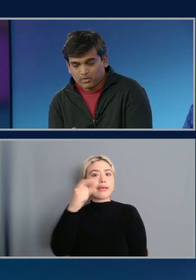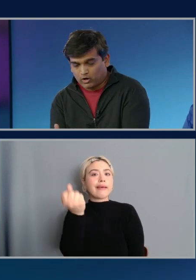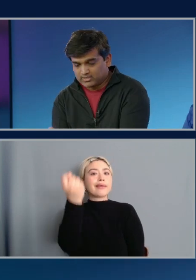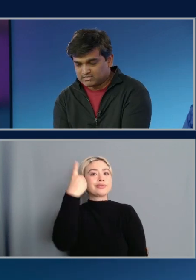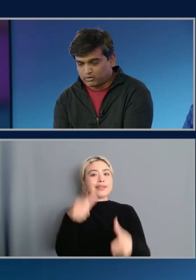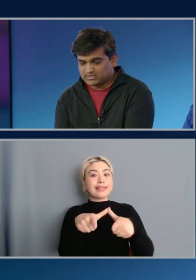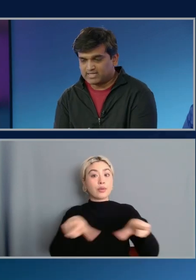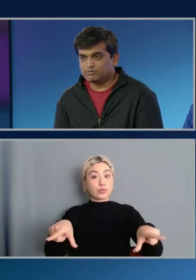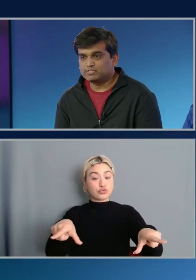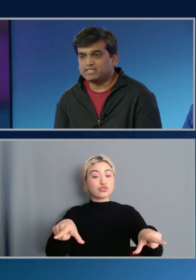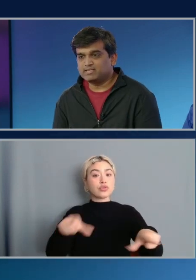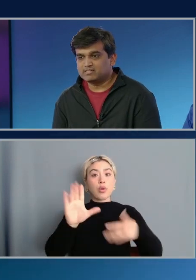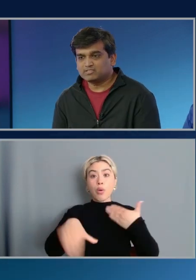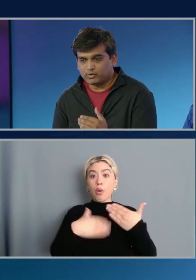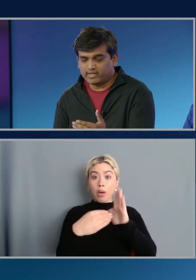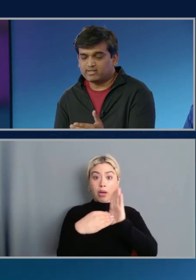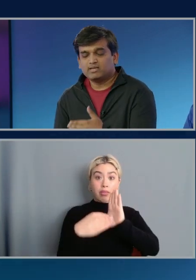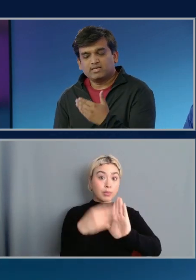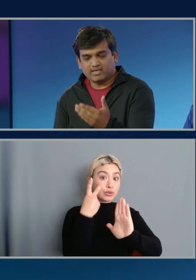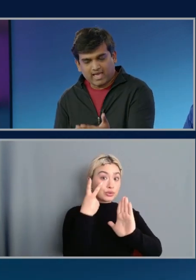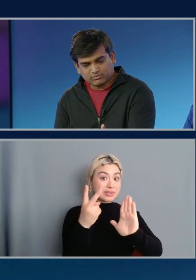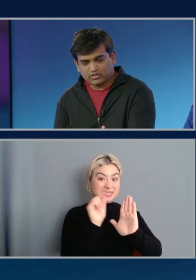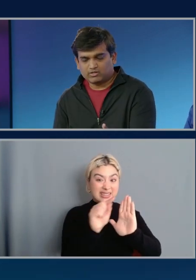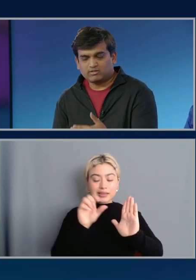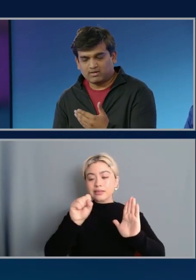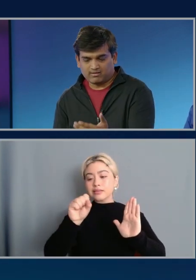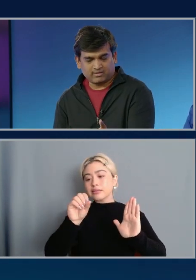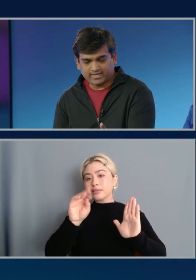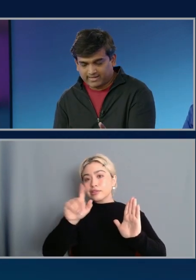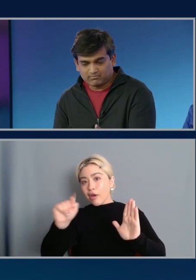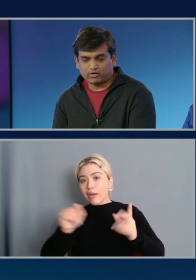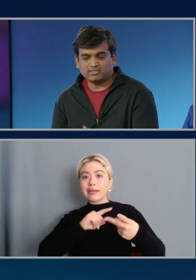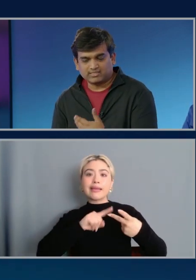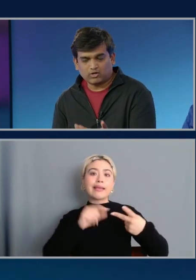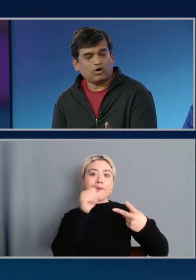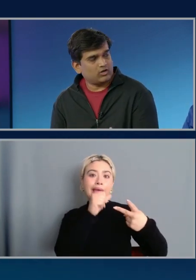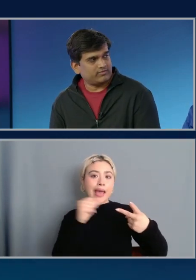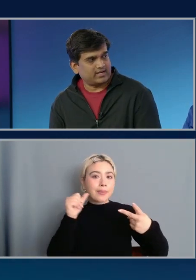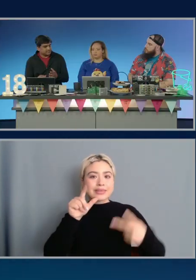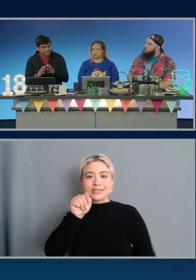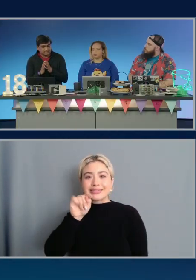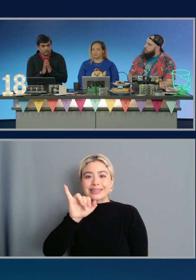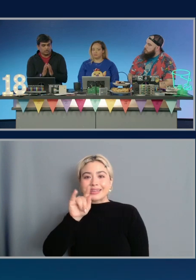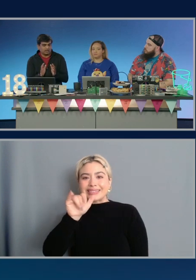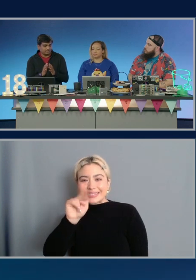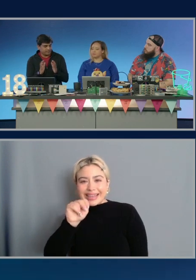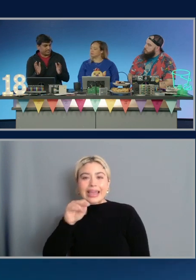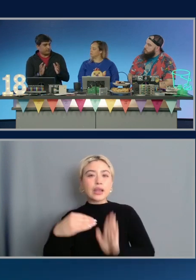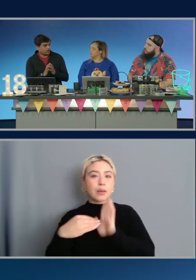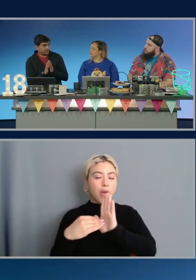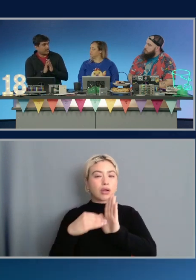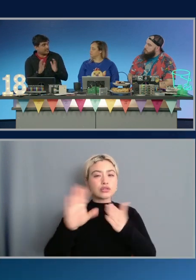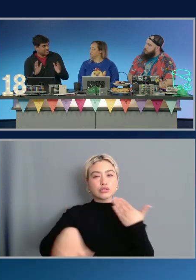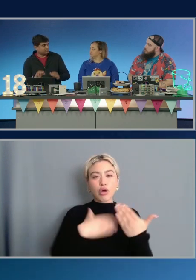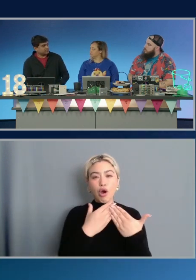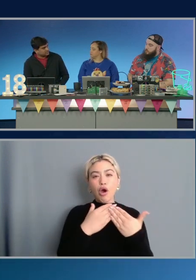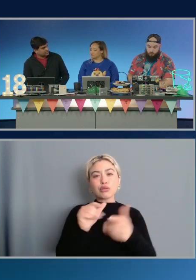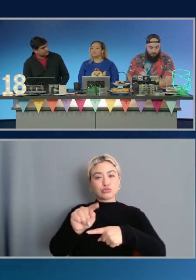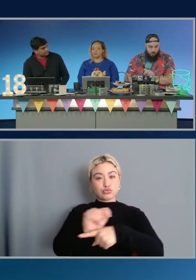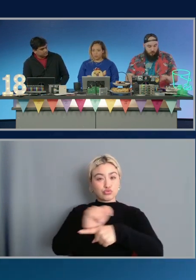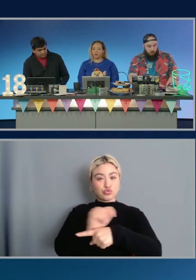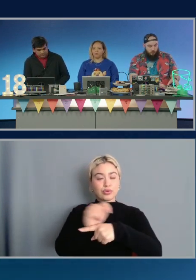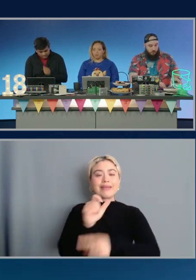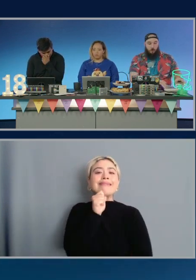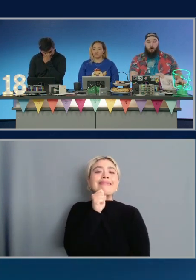So all these models that you see here, Sonnet, Amazon, Titan models, and all of that, these all are trained on unlabeled